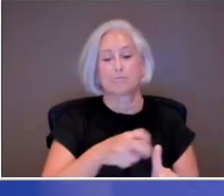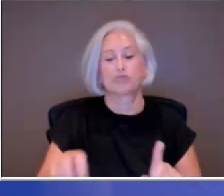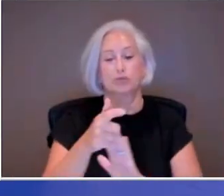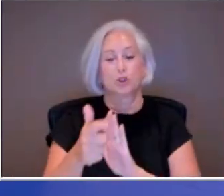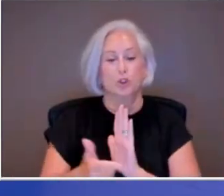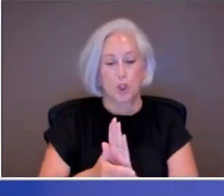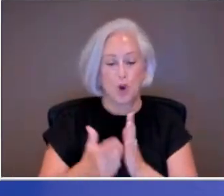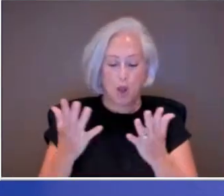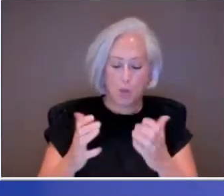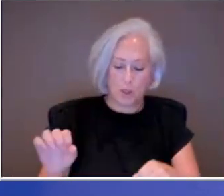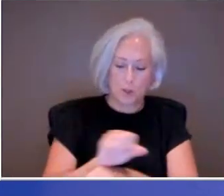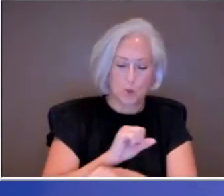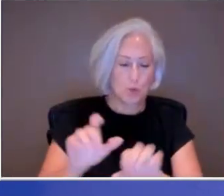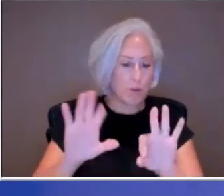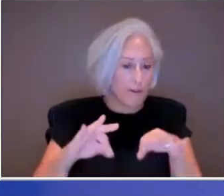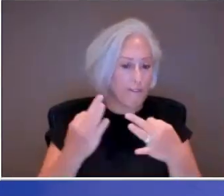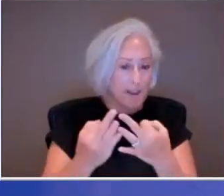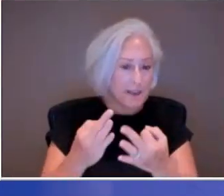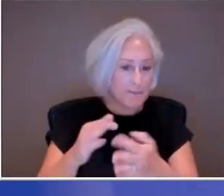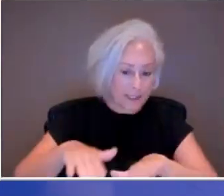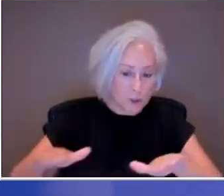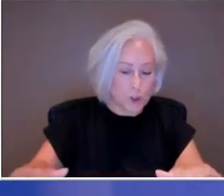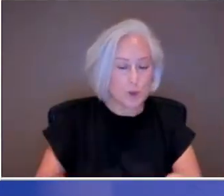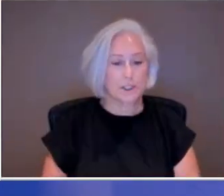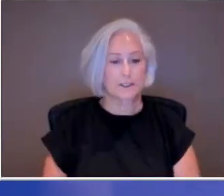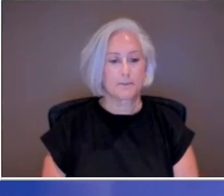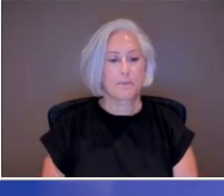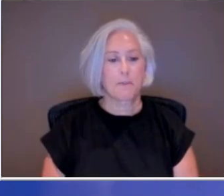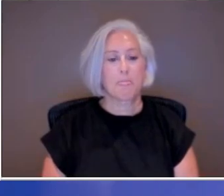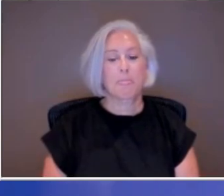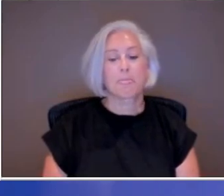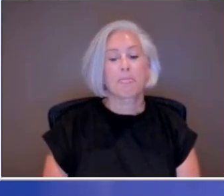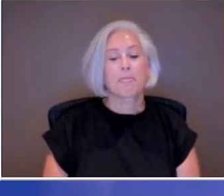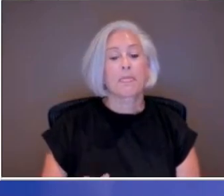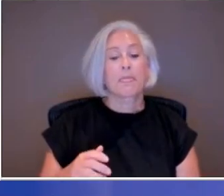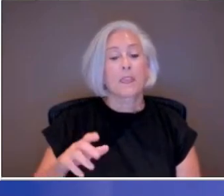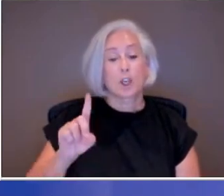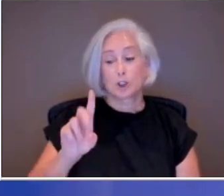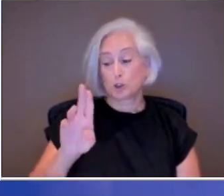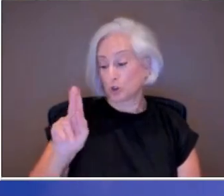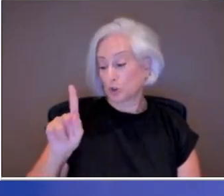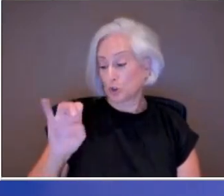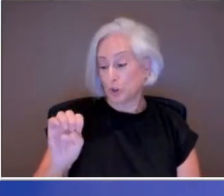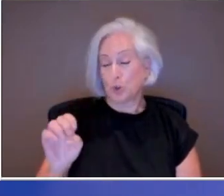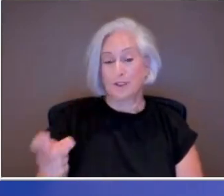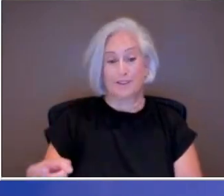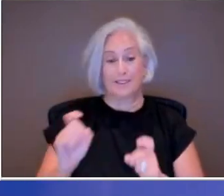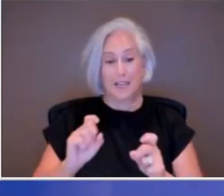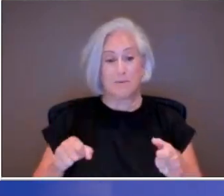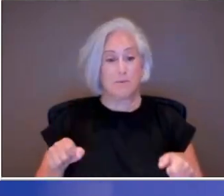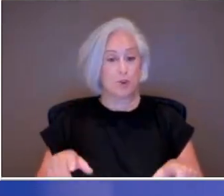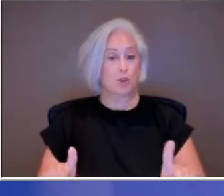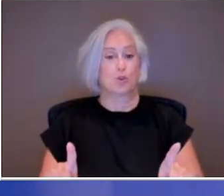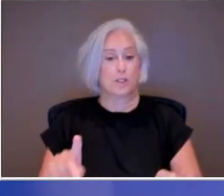children. And at Duke, I was able to work in a clinic on special education law.